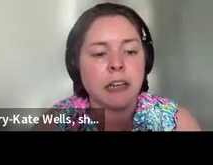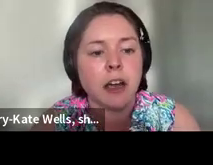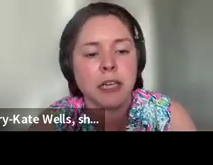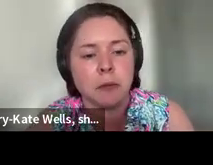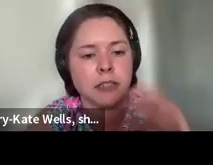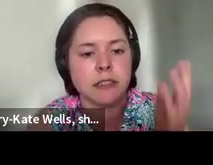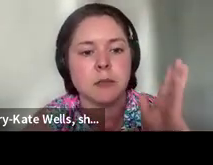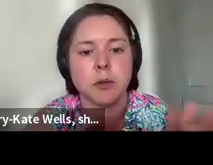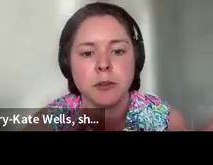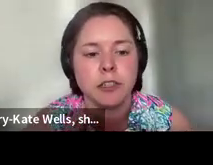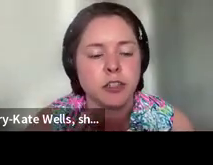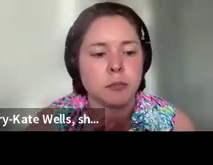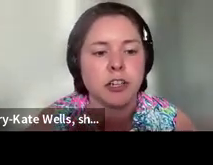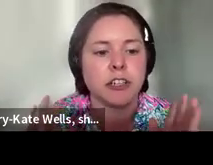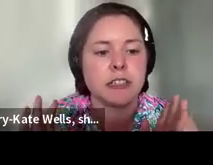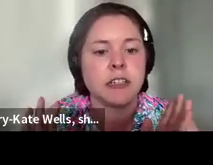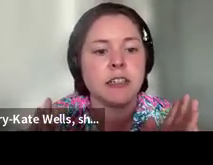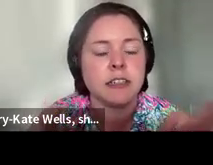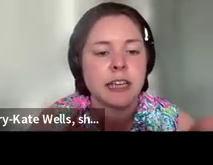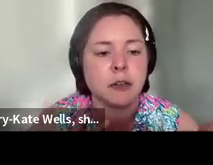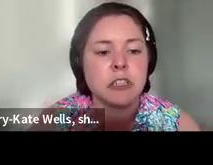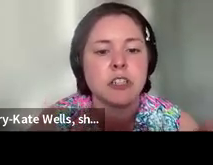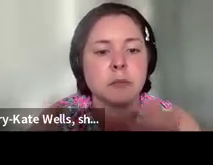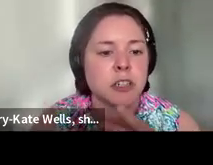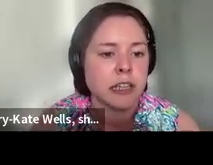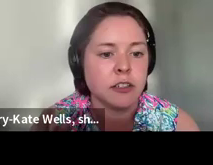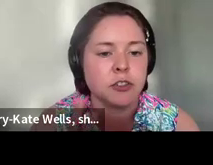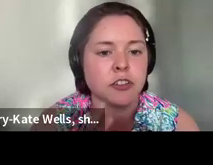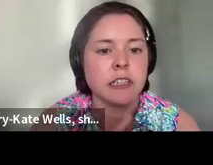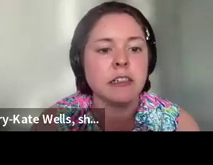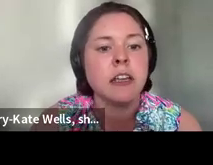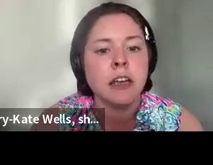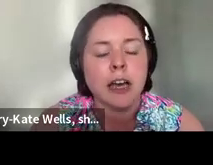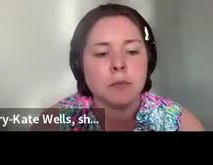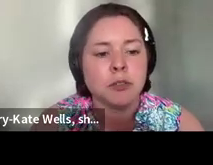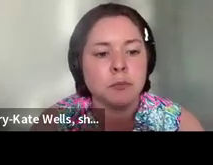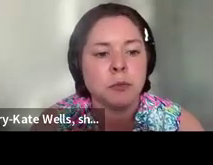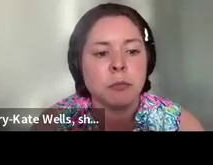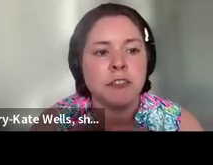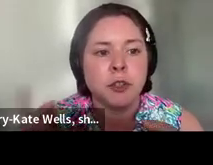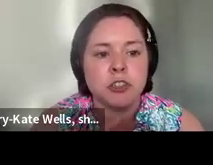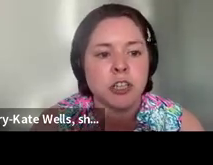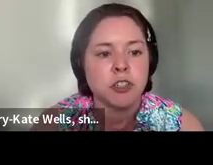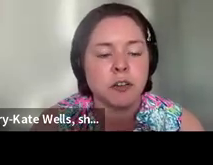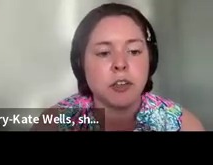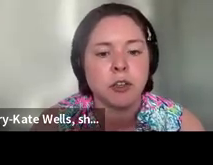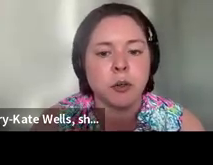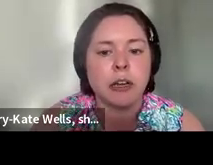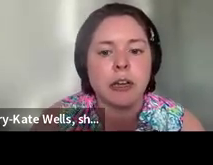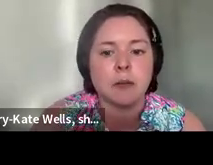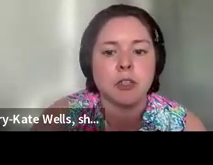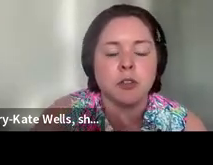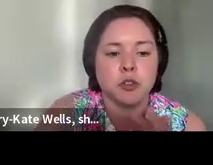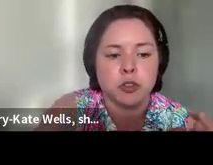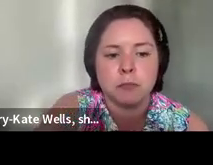you may not be able to see both the interpreters, sign language interpreters in the screen. But if you adjust your